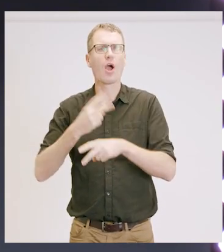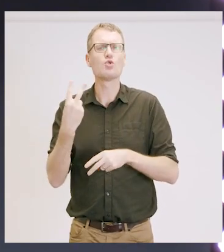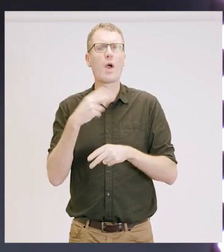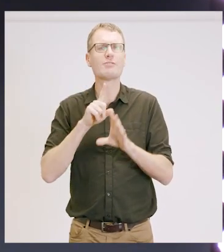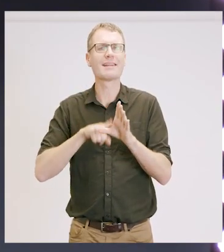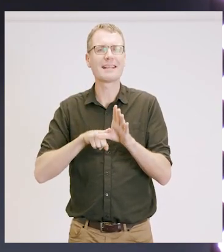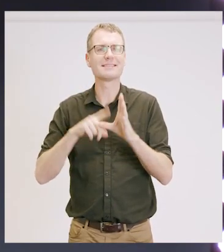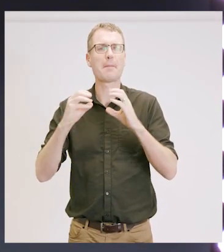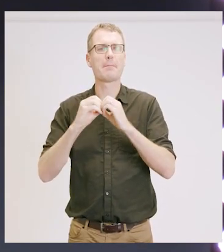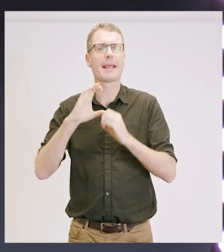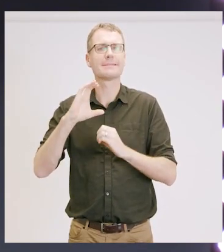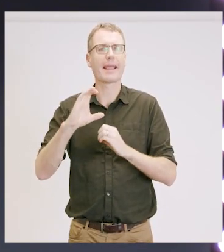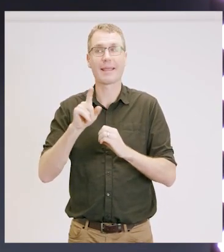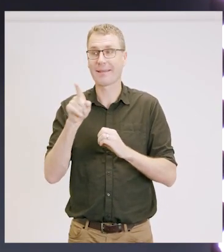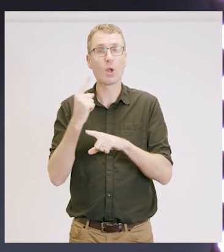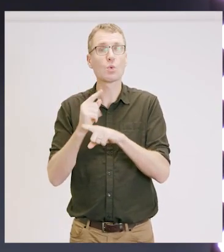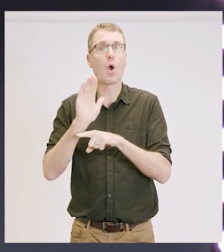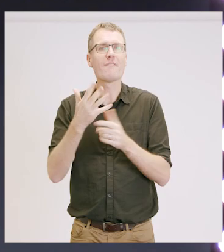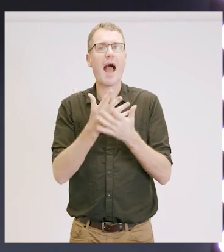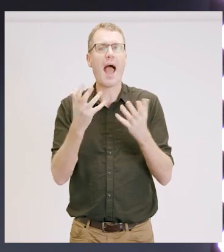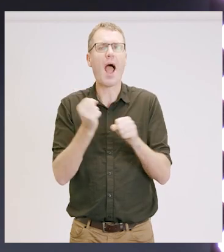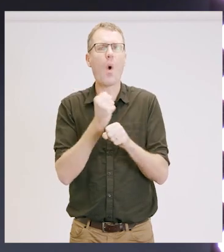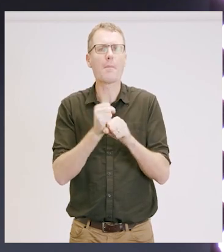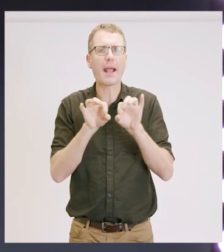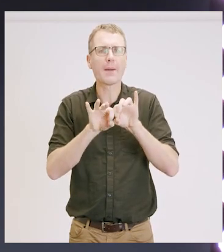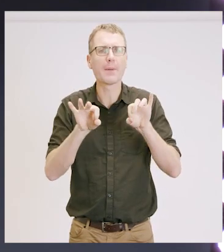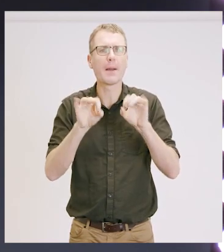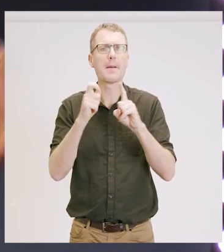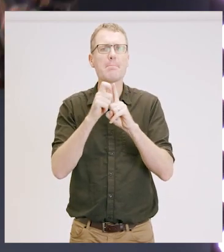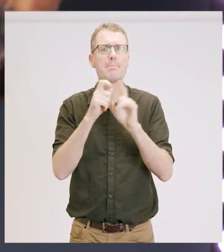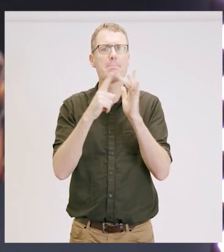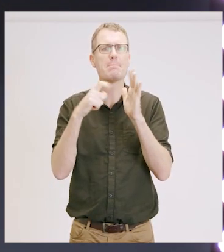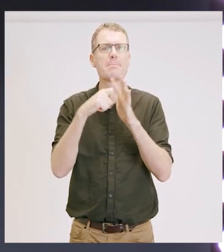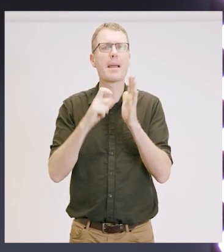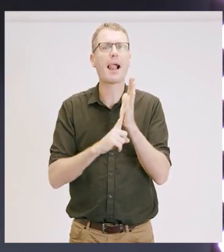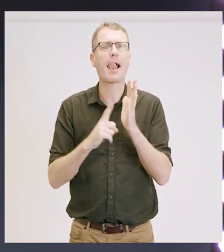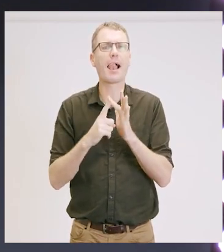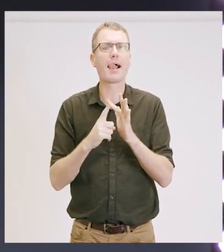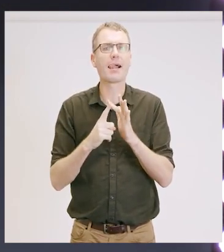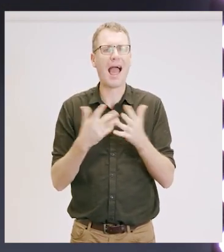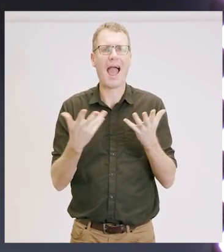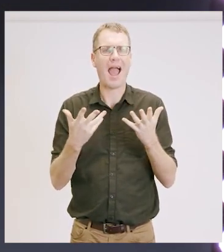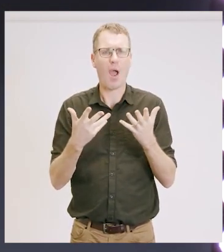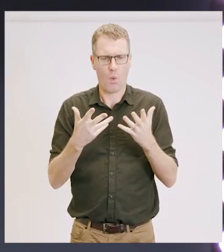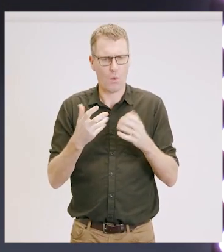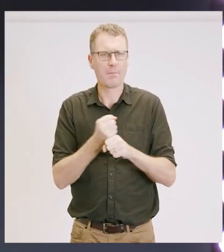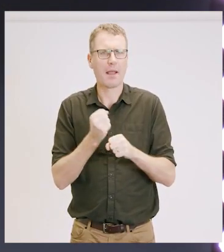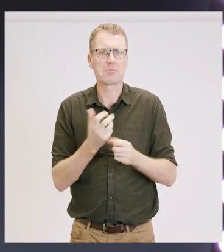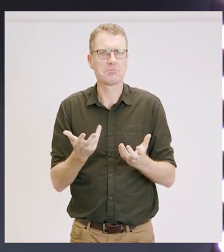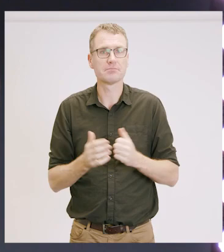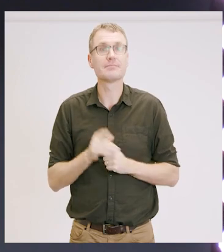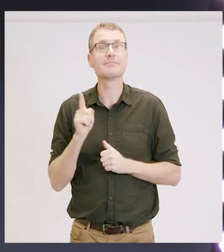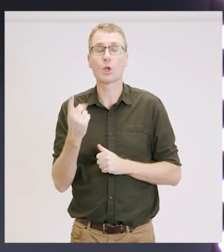before Christ. And he talks about how to make pickles. That's interesting. It's interesting research, isn't it?